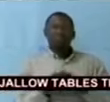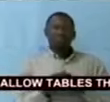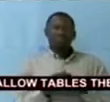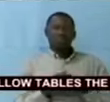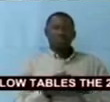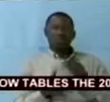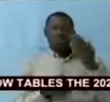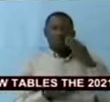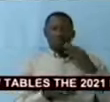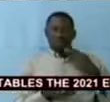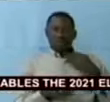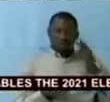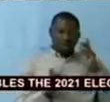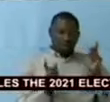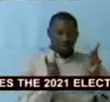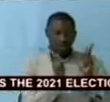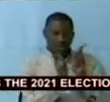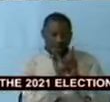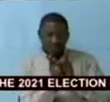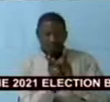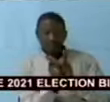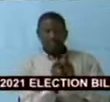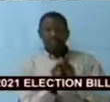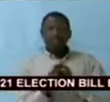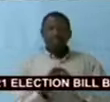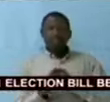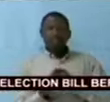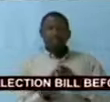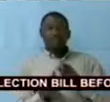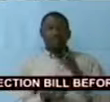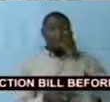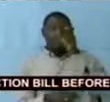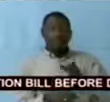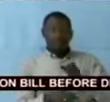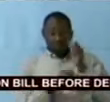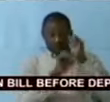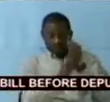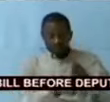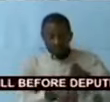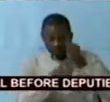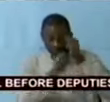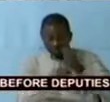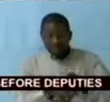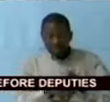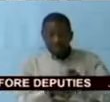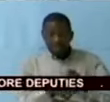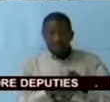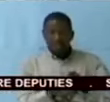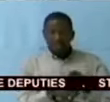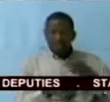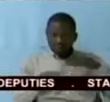when I approached, the one digging got into the vehicle